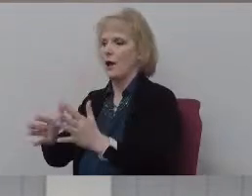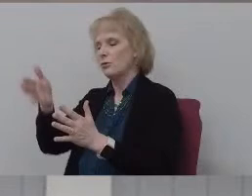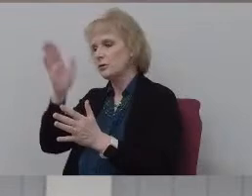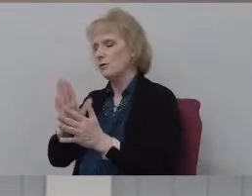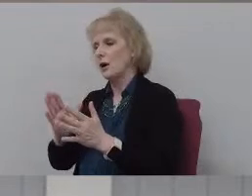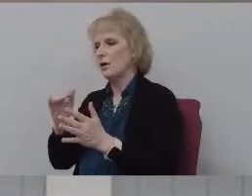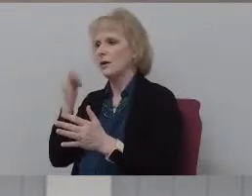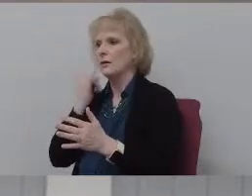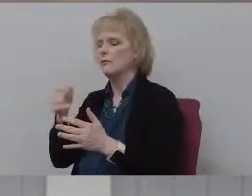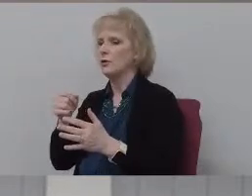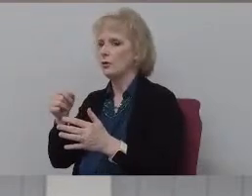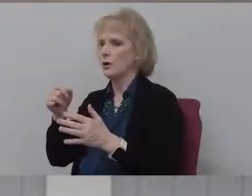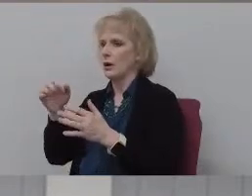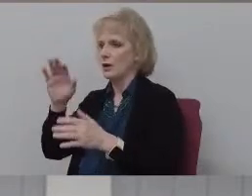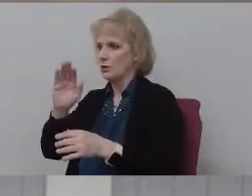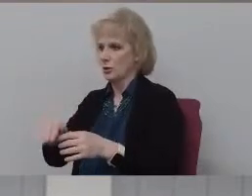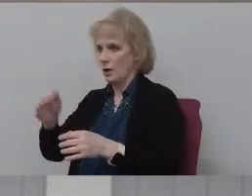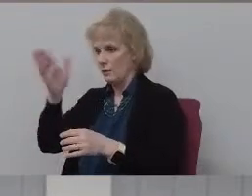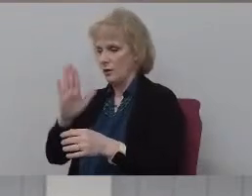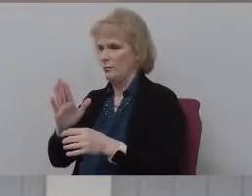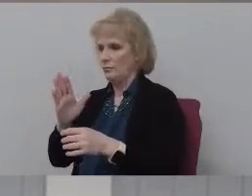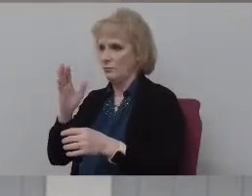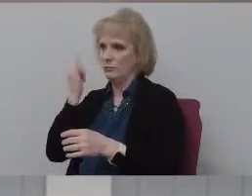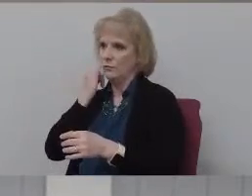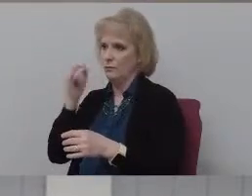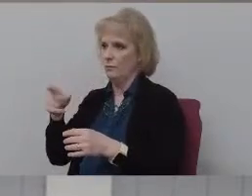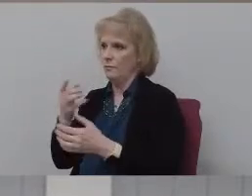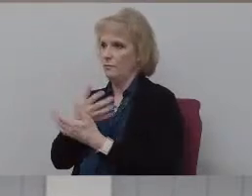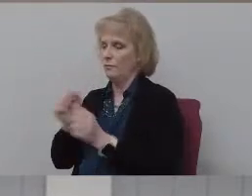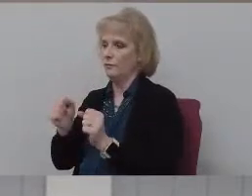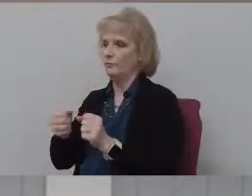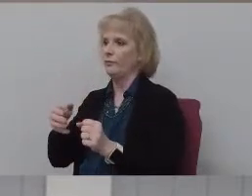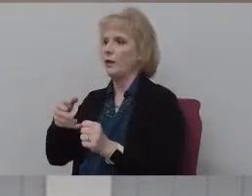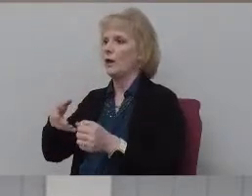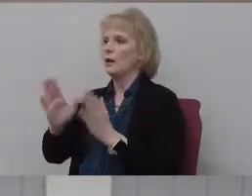God, if you're saved, let your focus be, and my